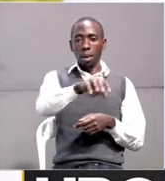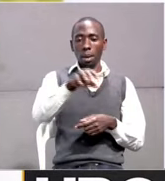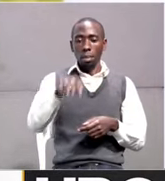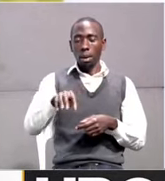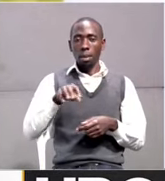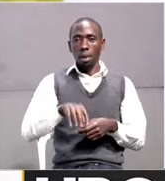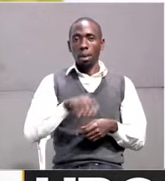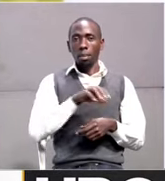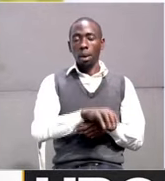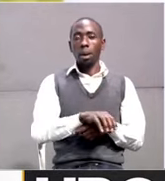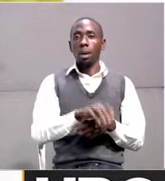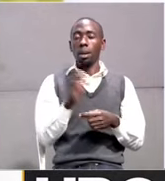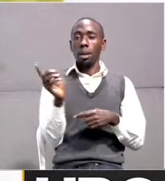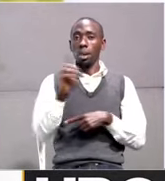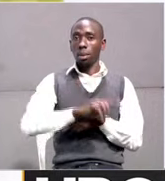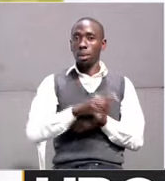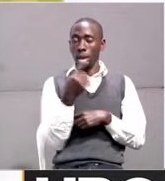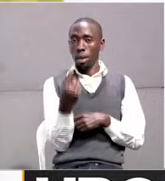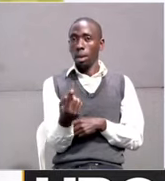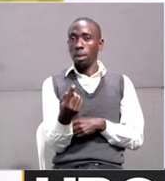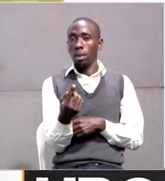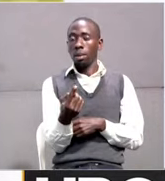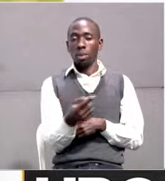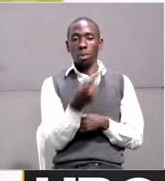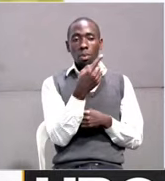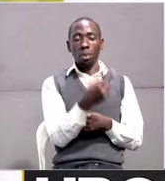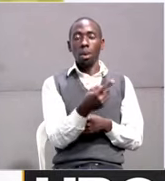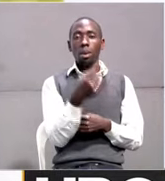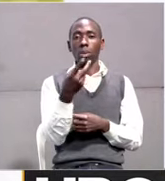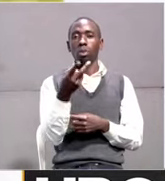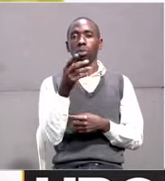120 trays per day.